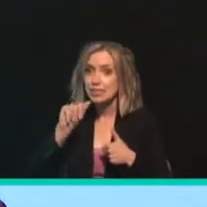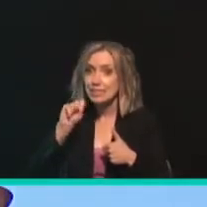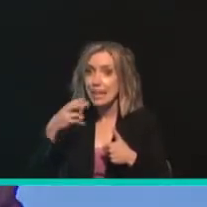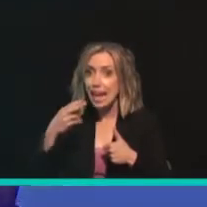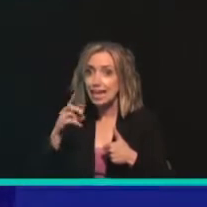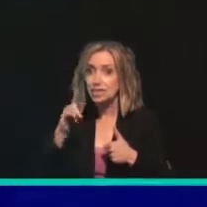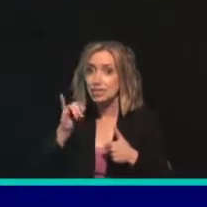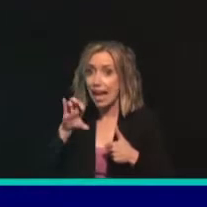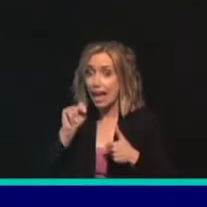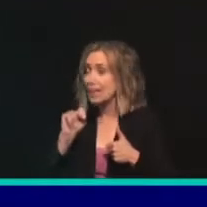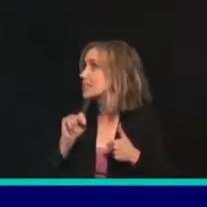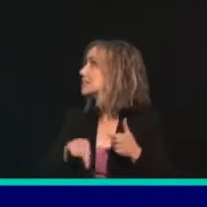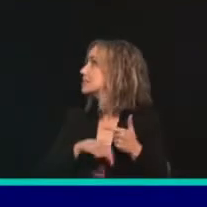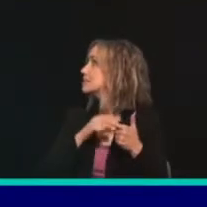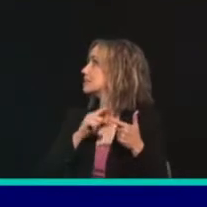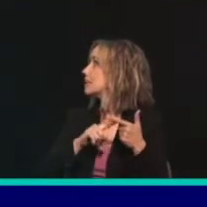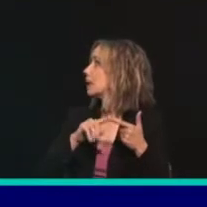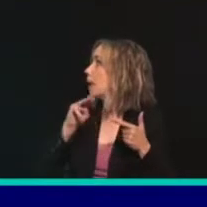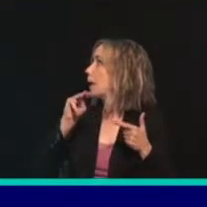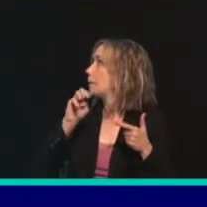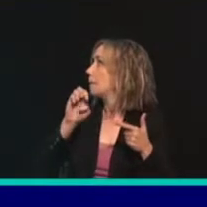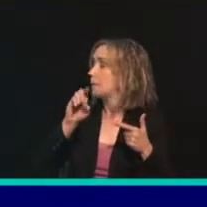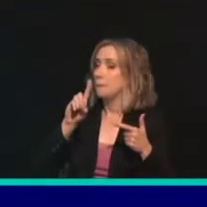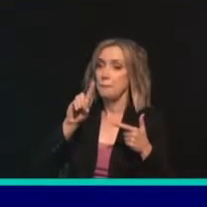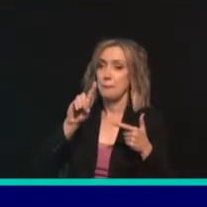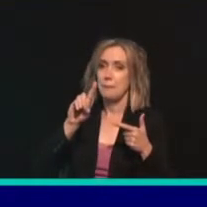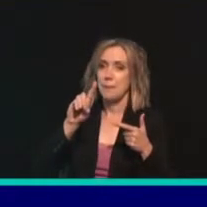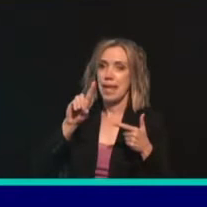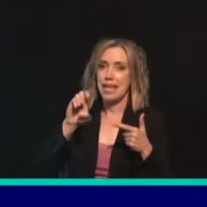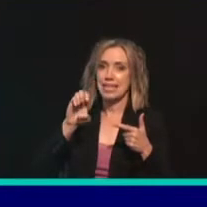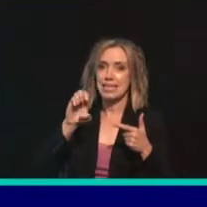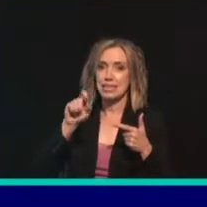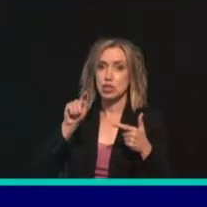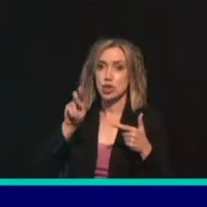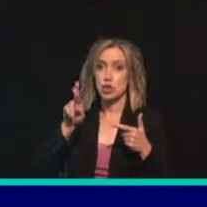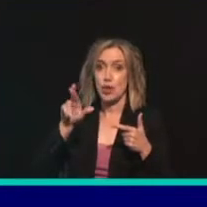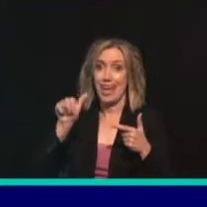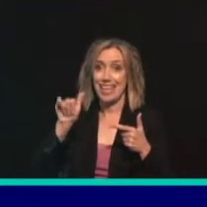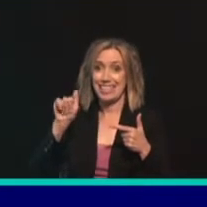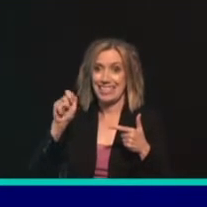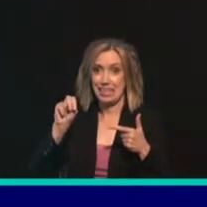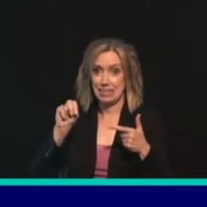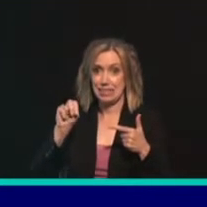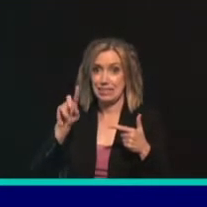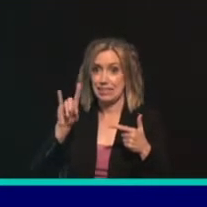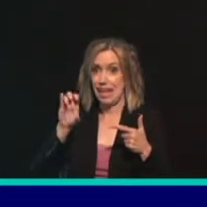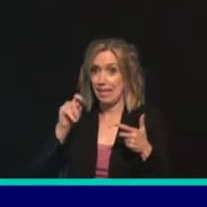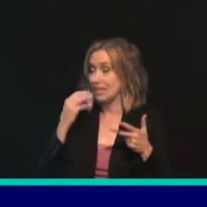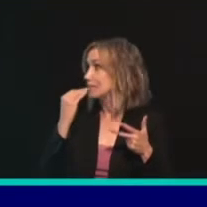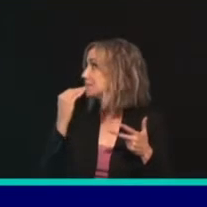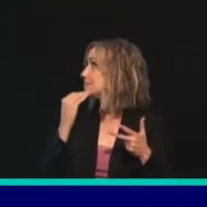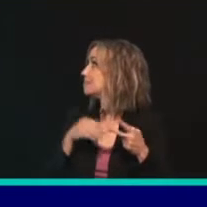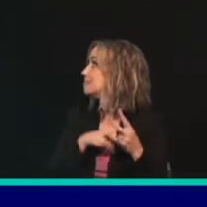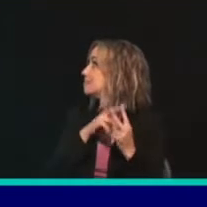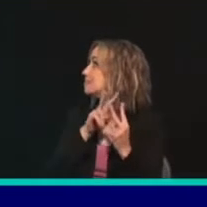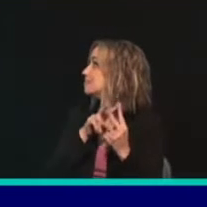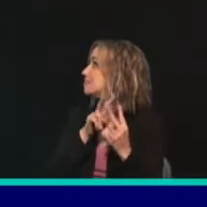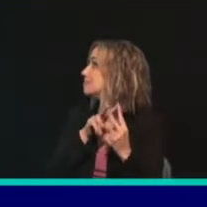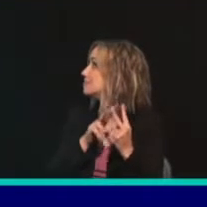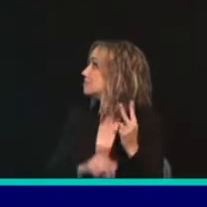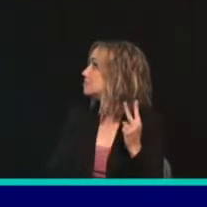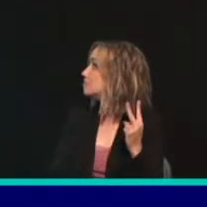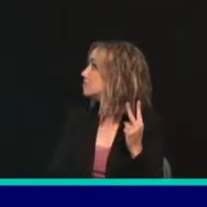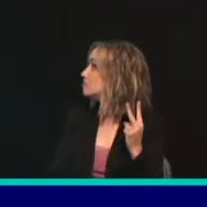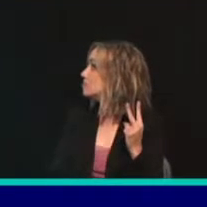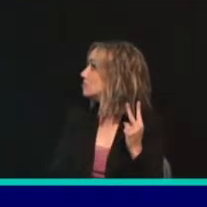hypertension, and the Mediterranean diet that has been used widely in terms of addressing cardiovascular disease risk. And so